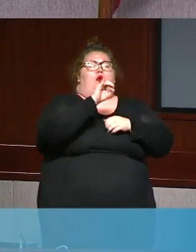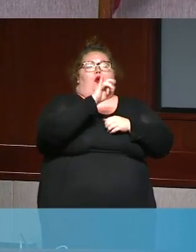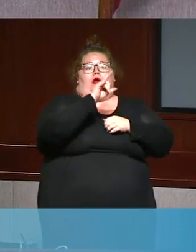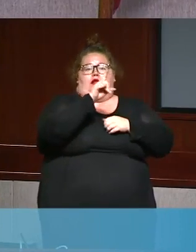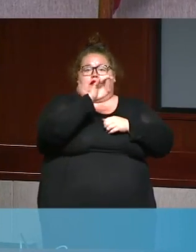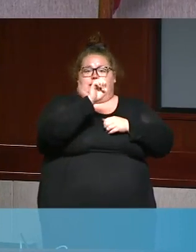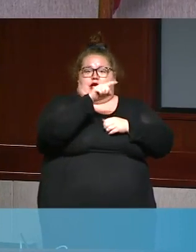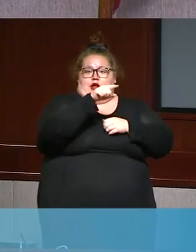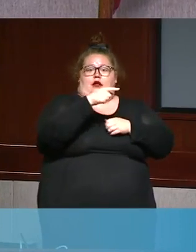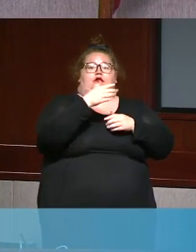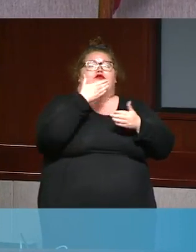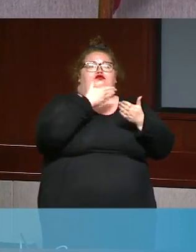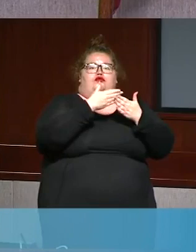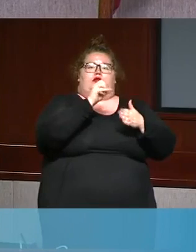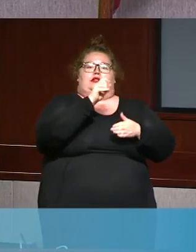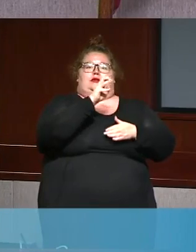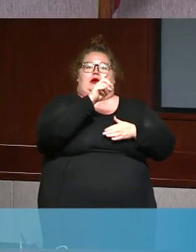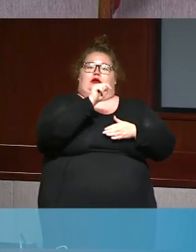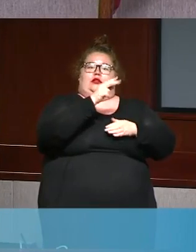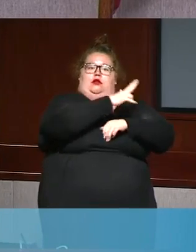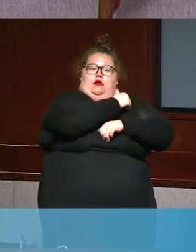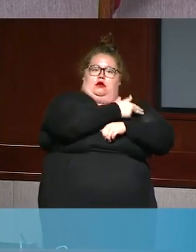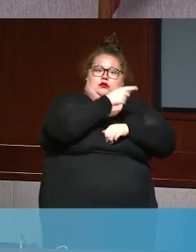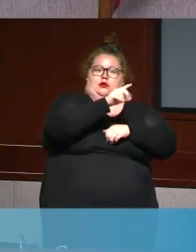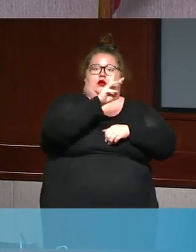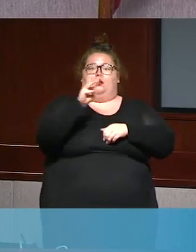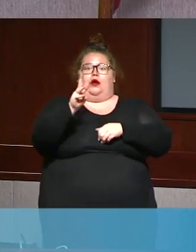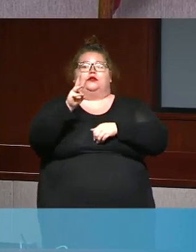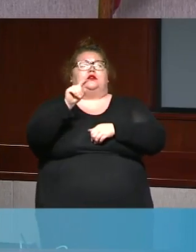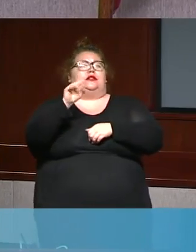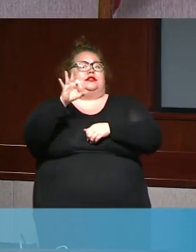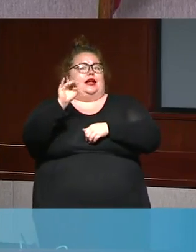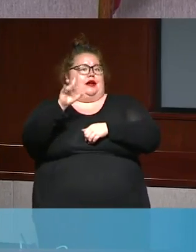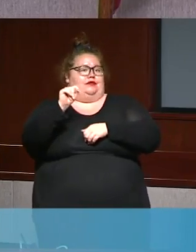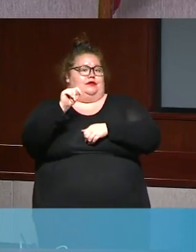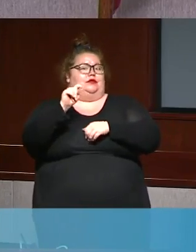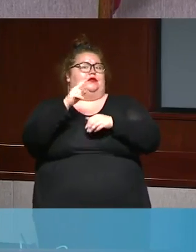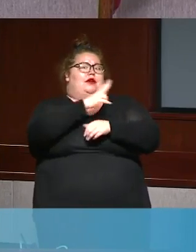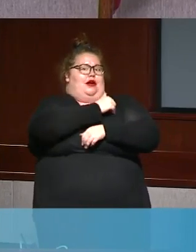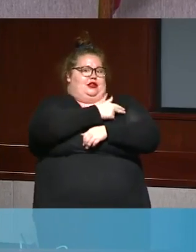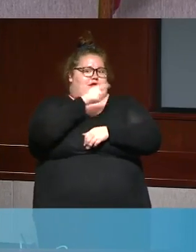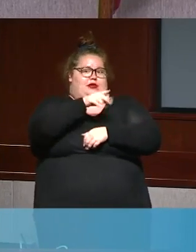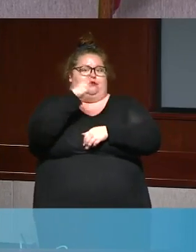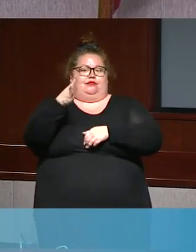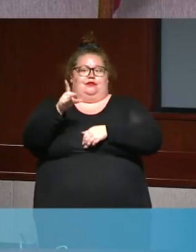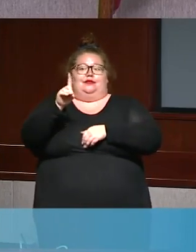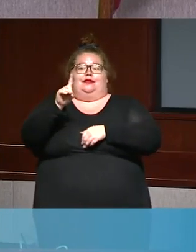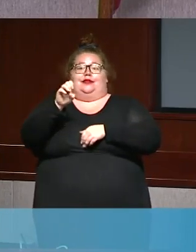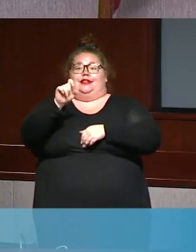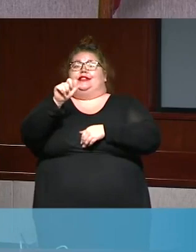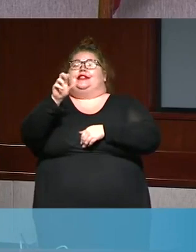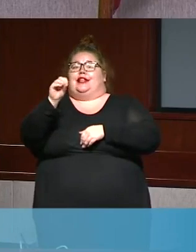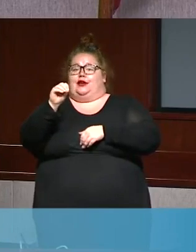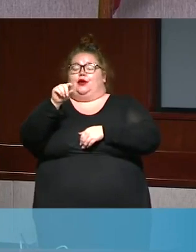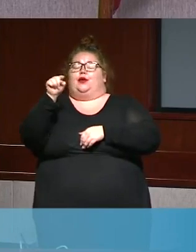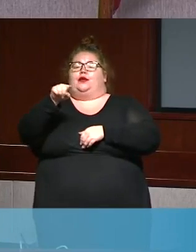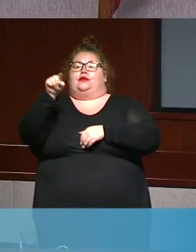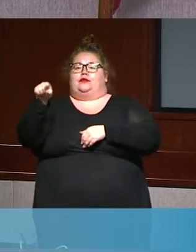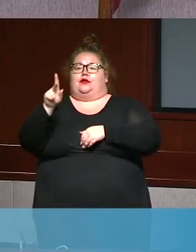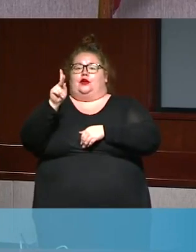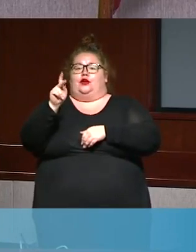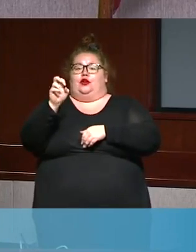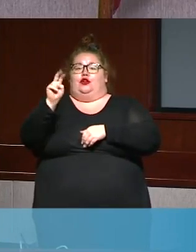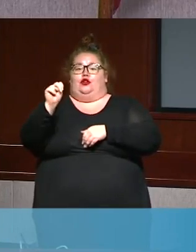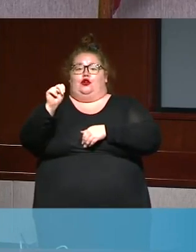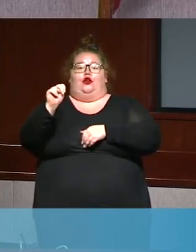the West Side Healthcare District in Taft, Adventist Delano Regional Medical Center in Delano, Kern Valley Hospital in Kern River